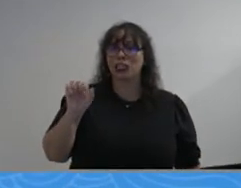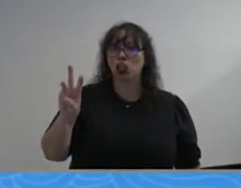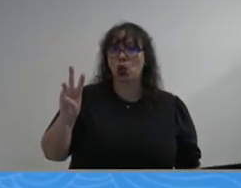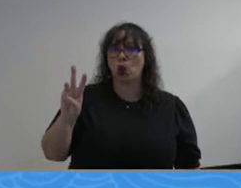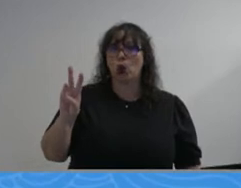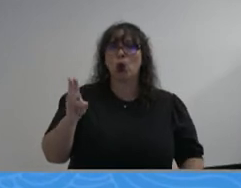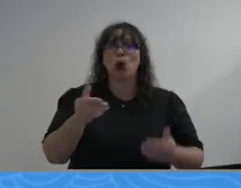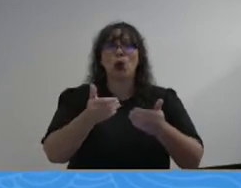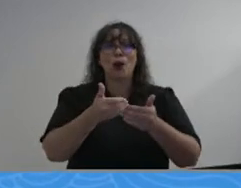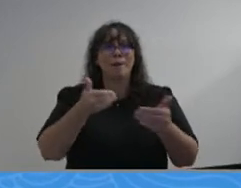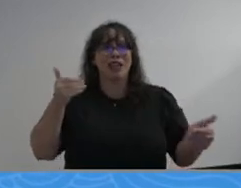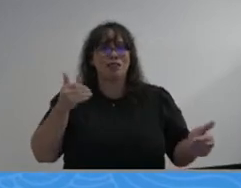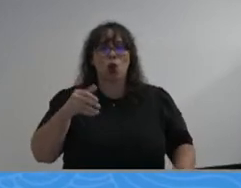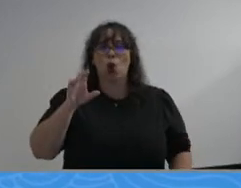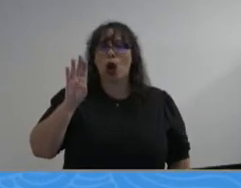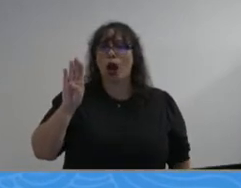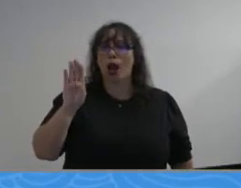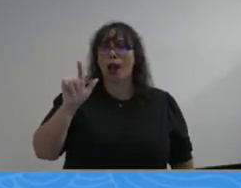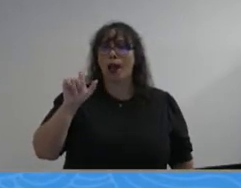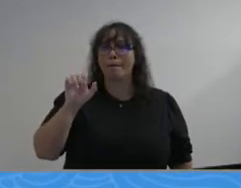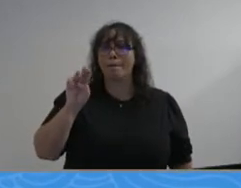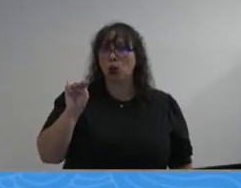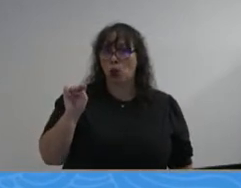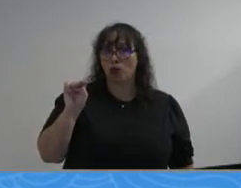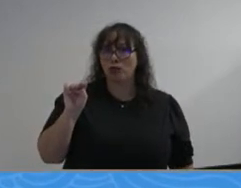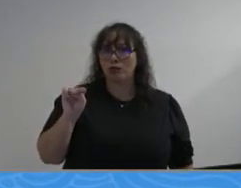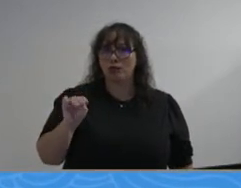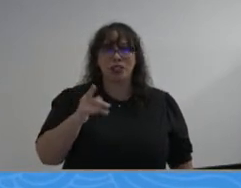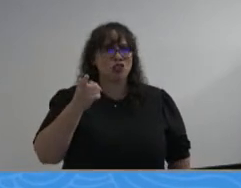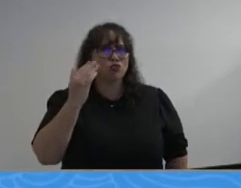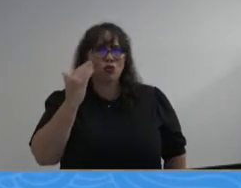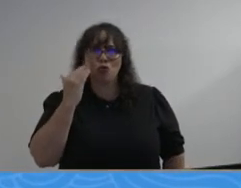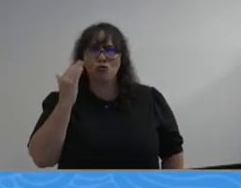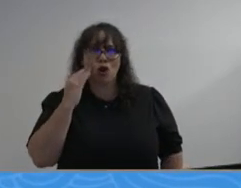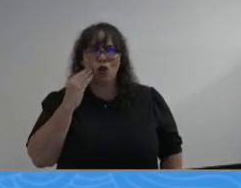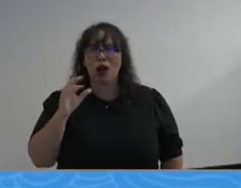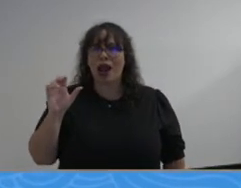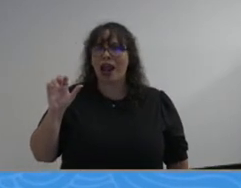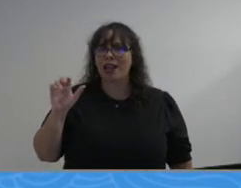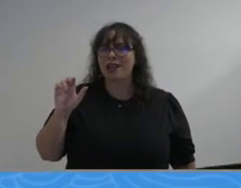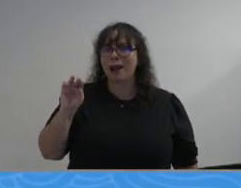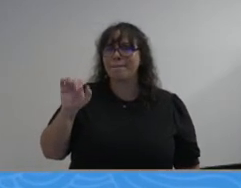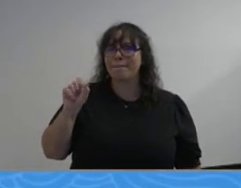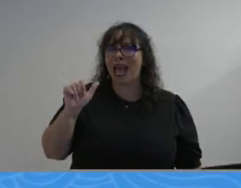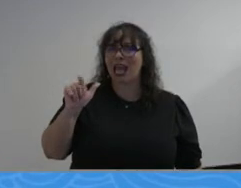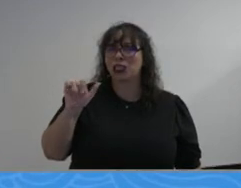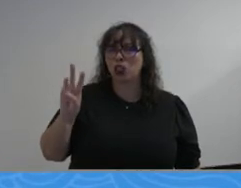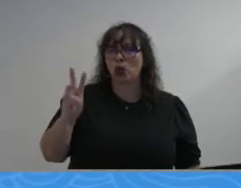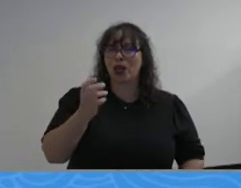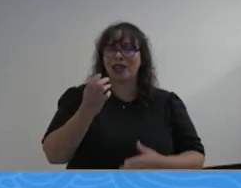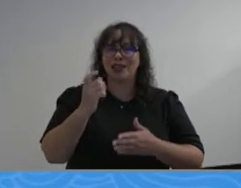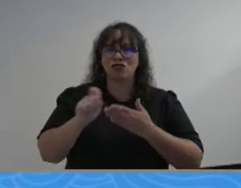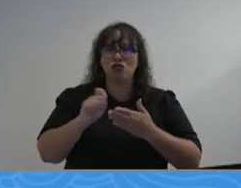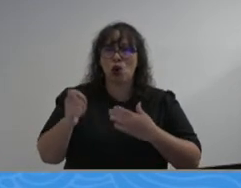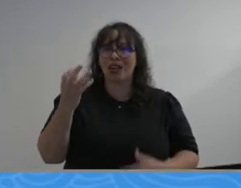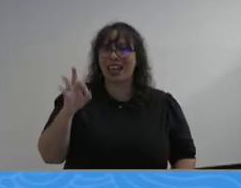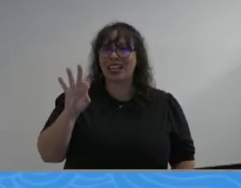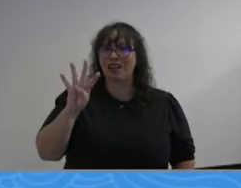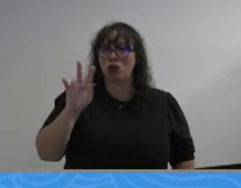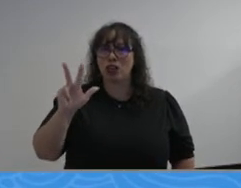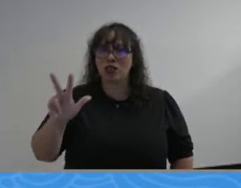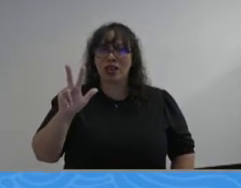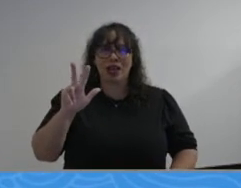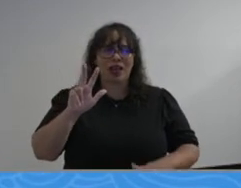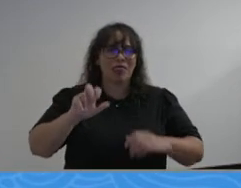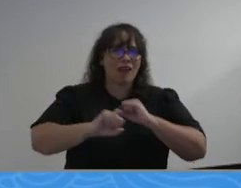bloom, to Maslow before they bloom. For those who might not be familiar, Abraham Maslow wrote in 1943 that the fundamental